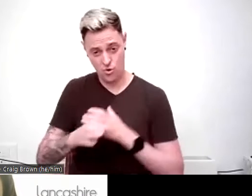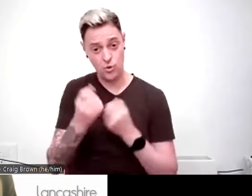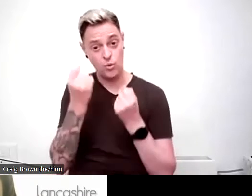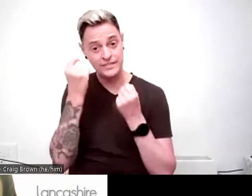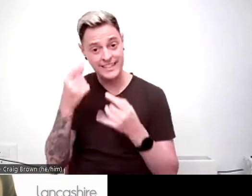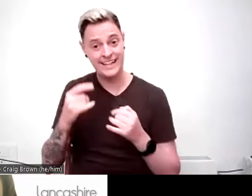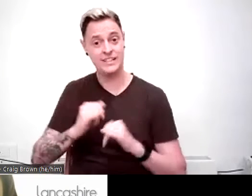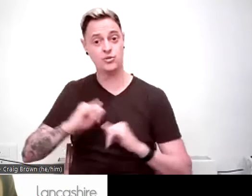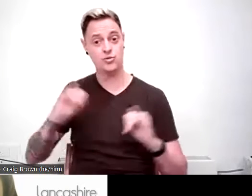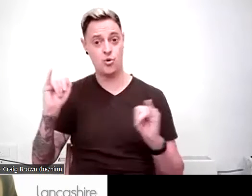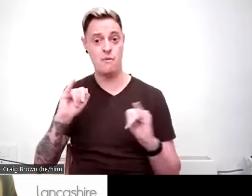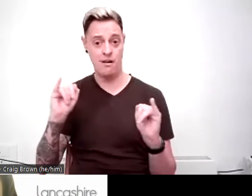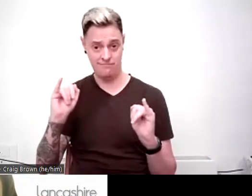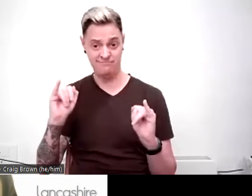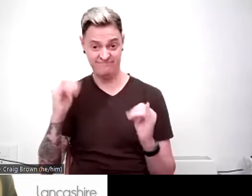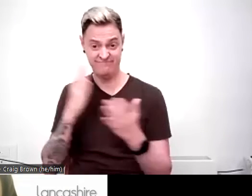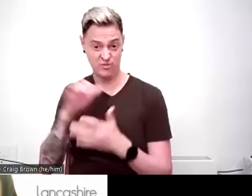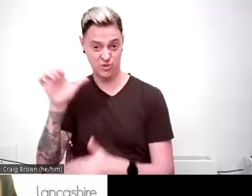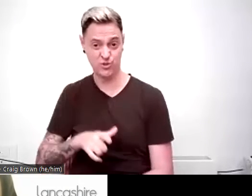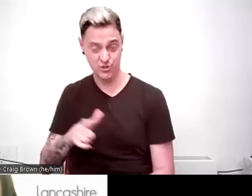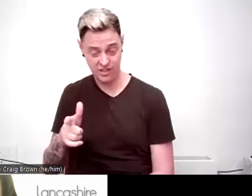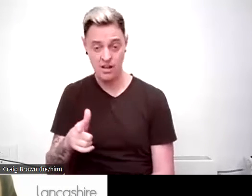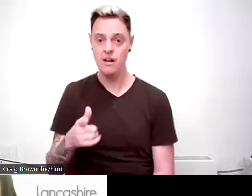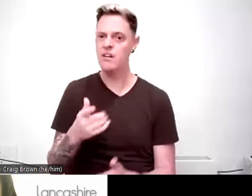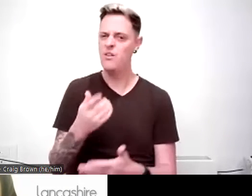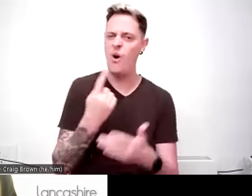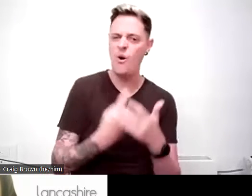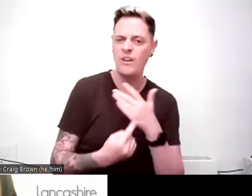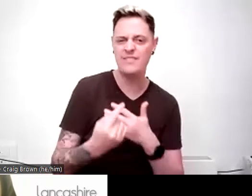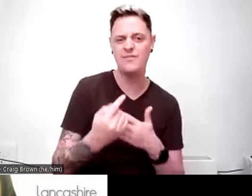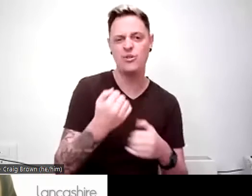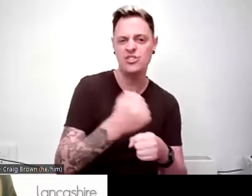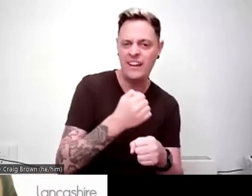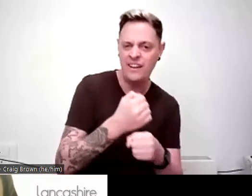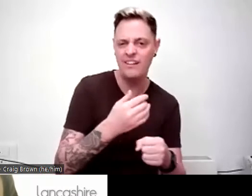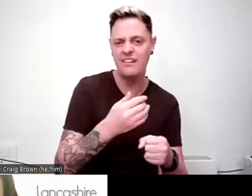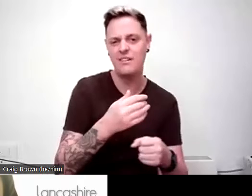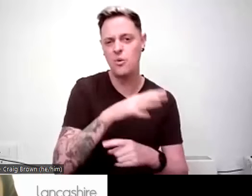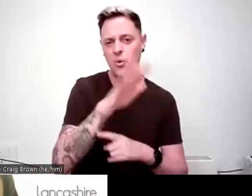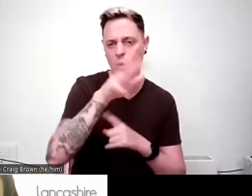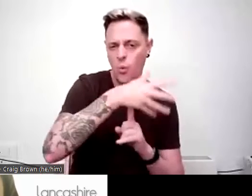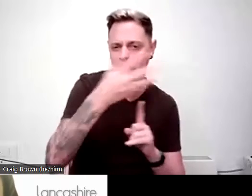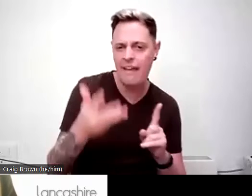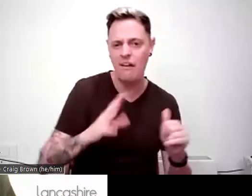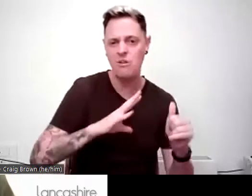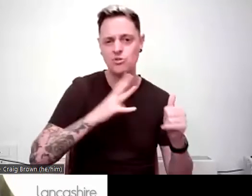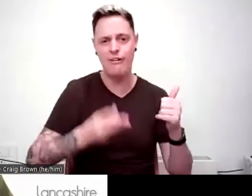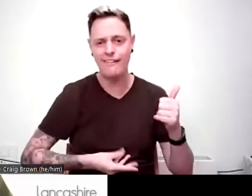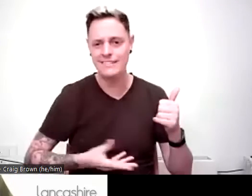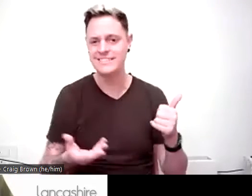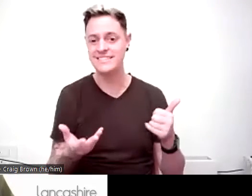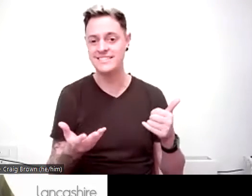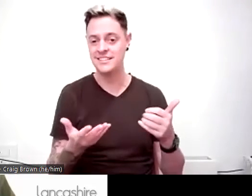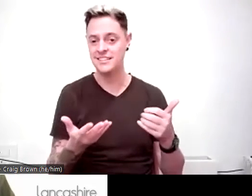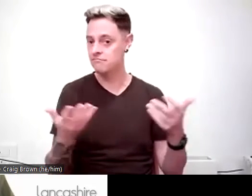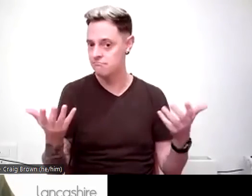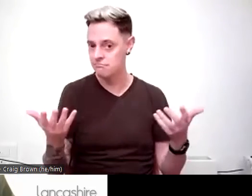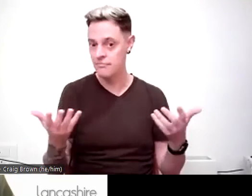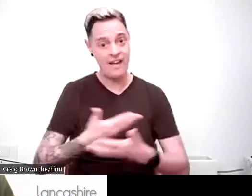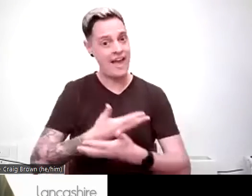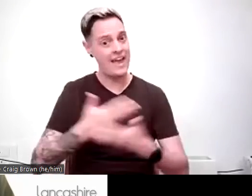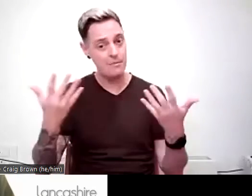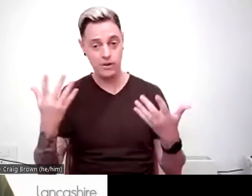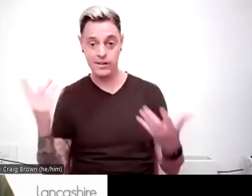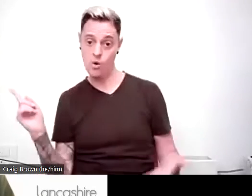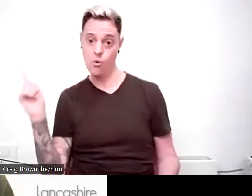that not just for queer people, not just for trans people. Every single person coming into your yoga studio, there is a chance that they have